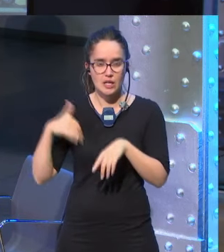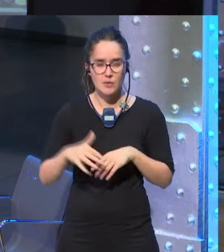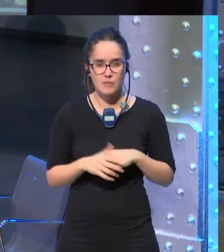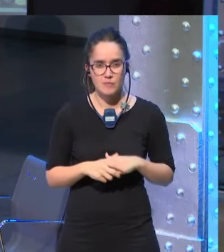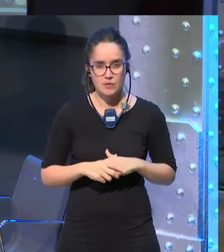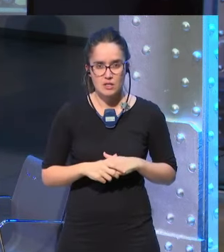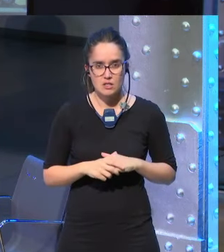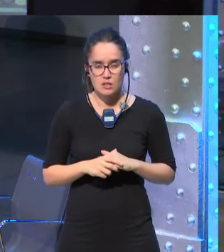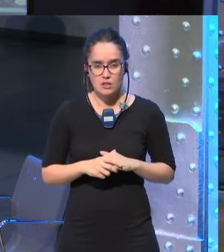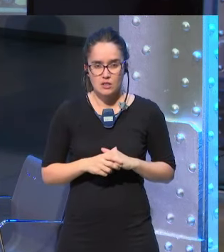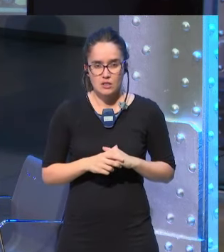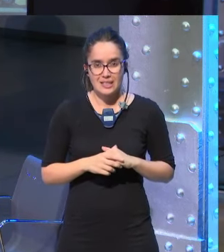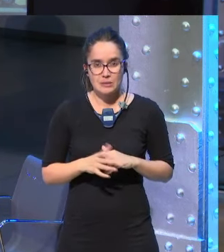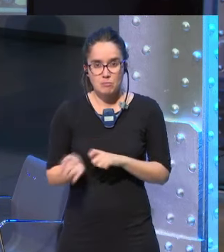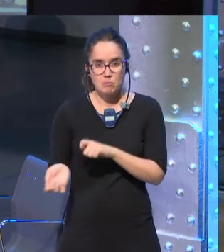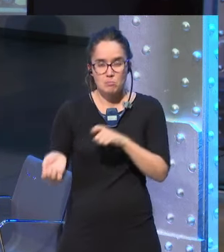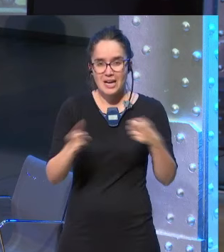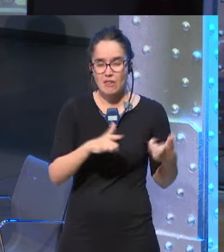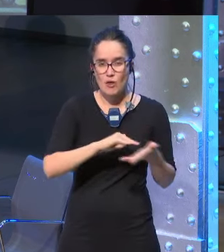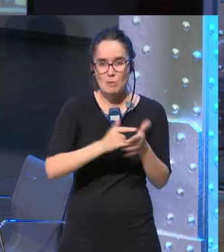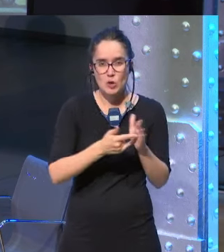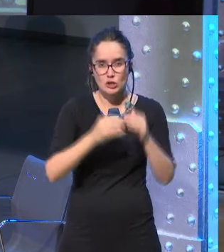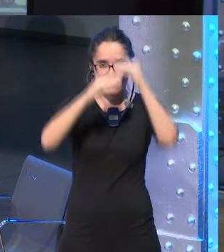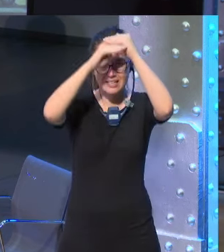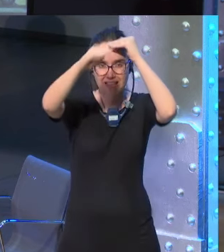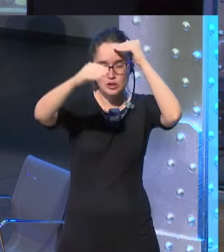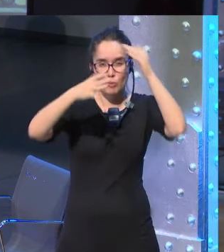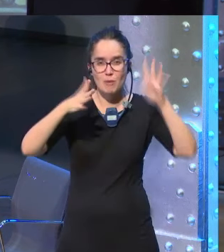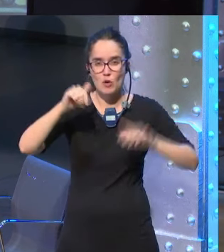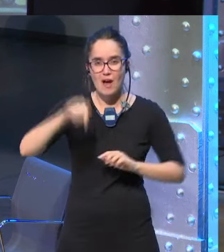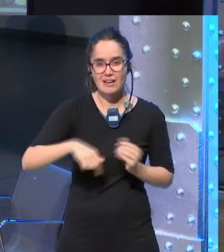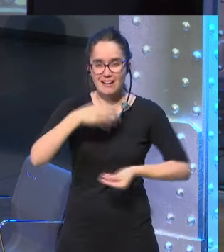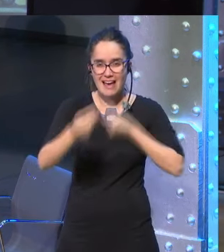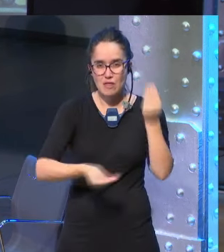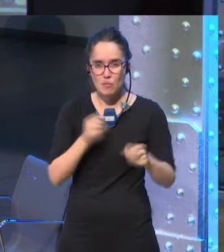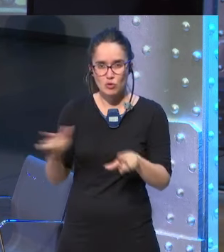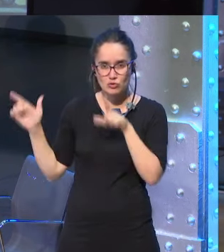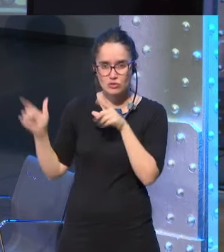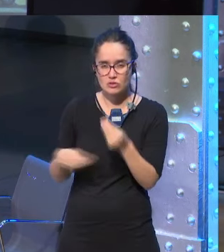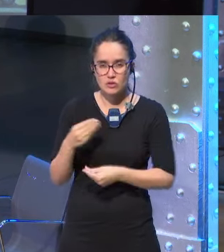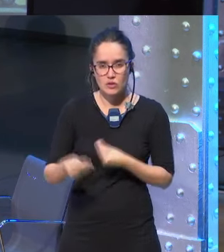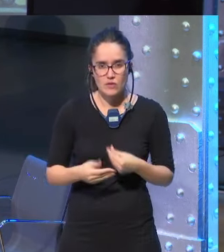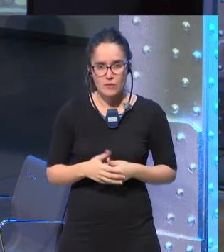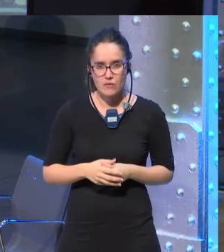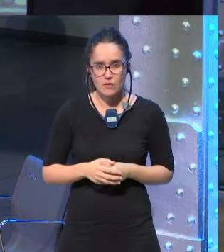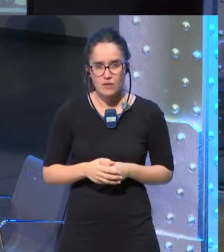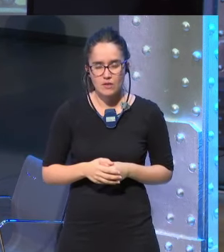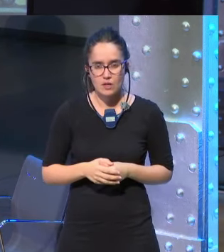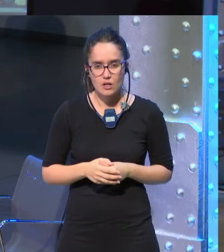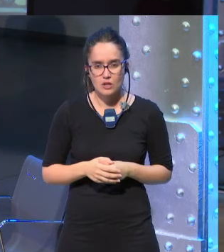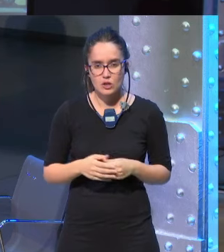It's similar to the roof project, but what we do here is we cut these elements at a spatial